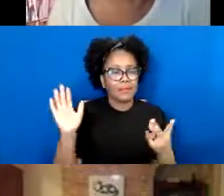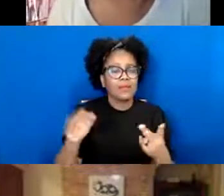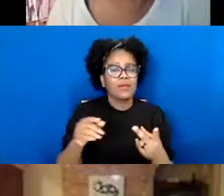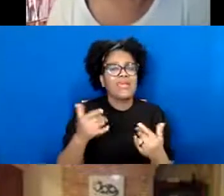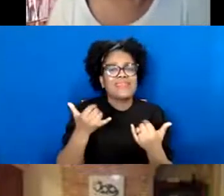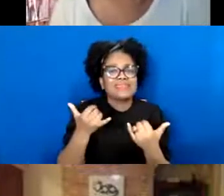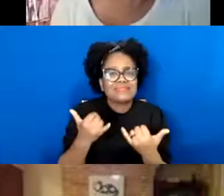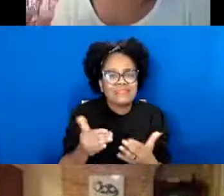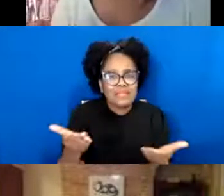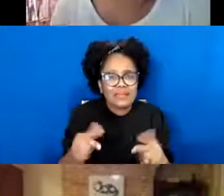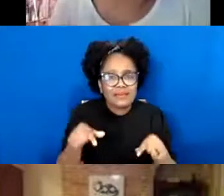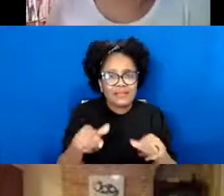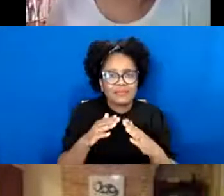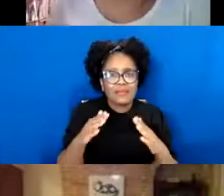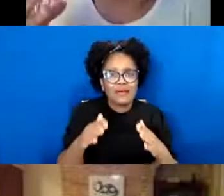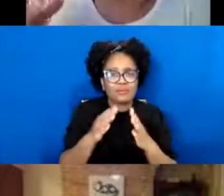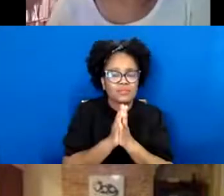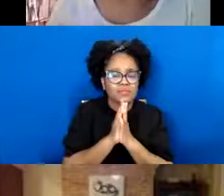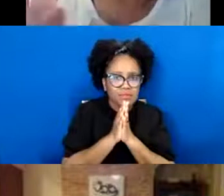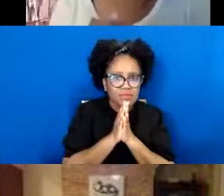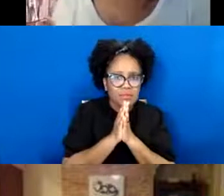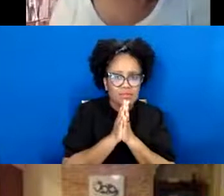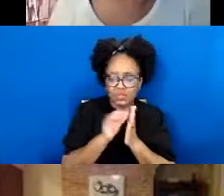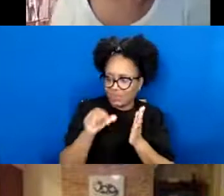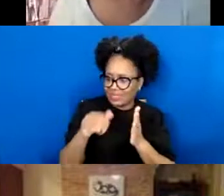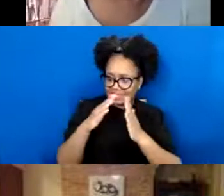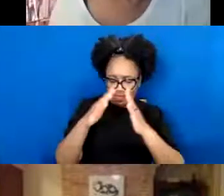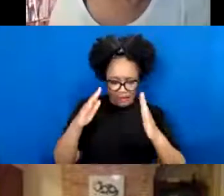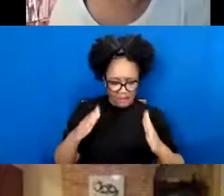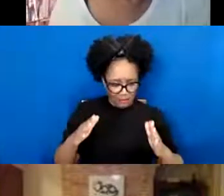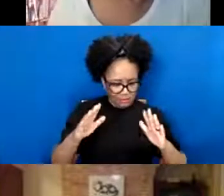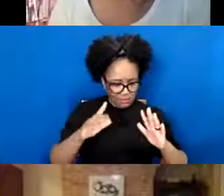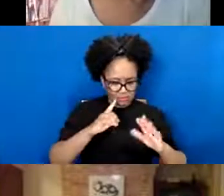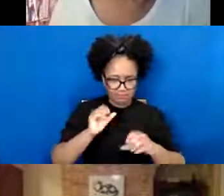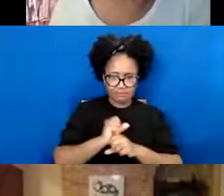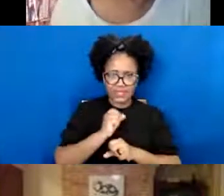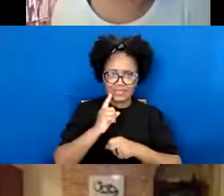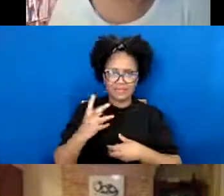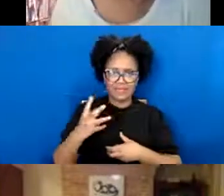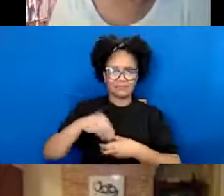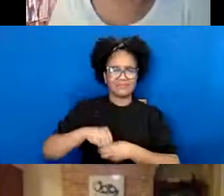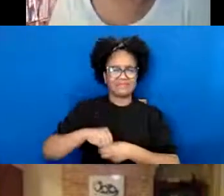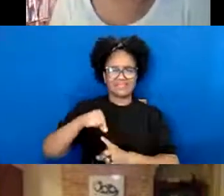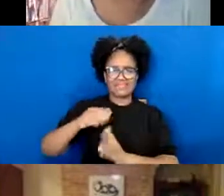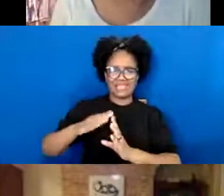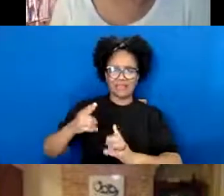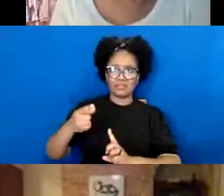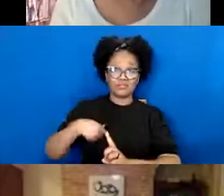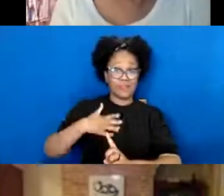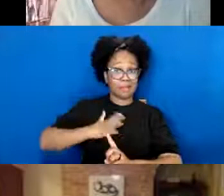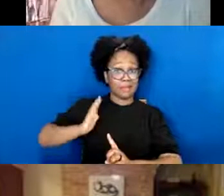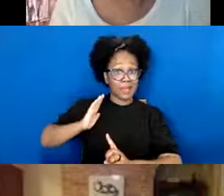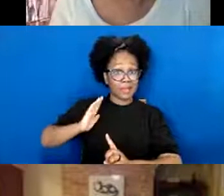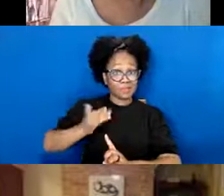know, everywhere I am in this house, I'm in the past and the present. I feel you. Right. All the time. Right.